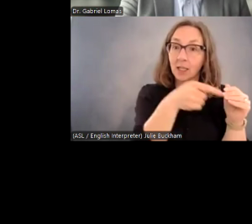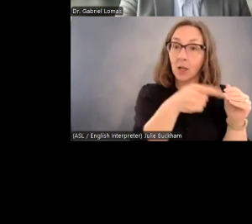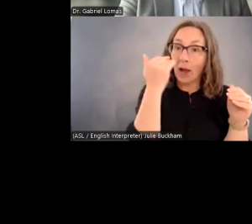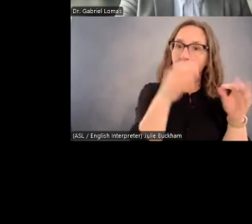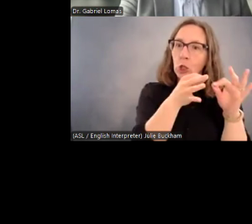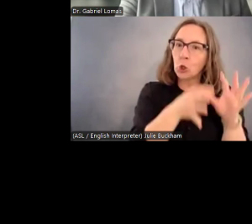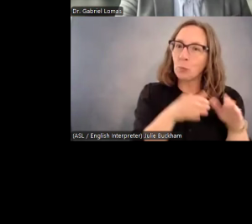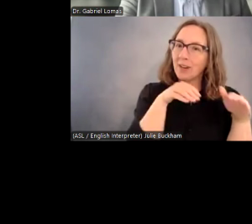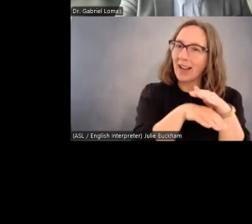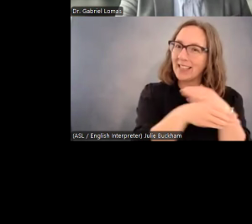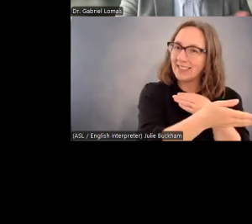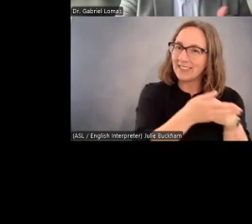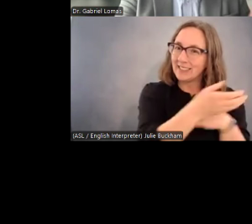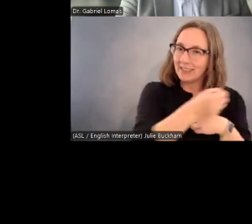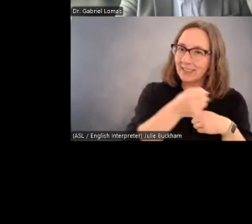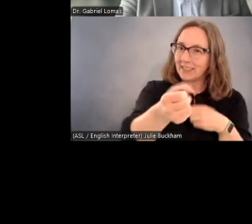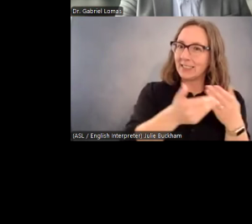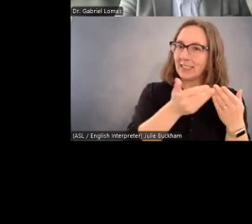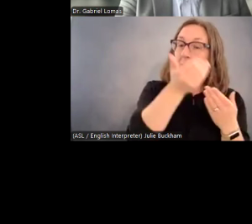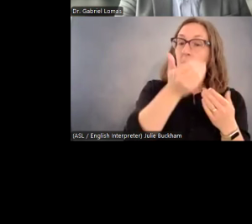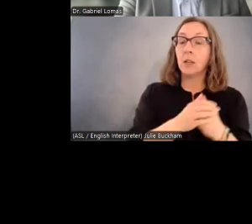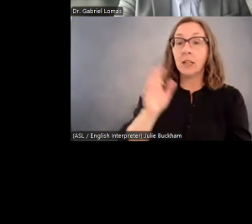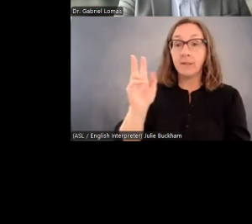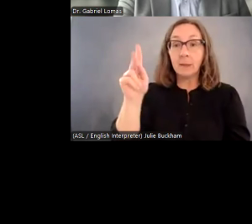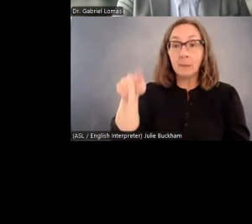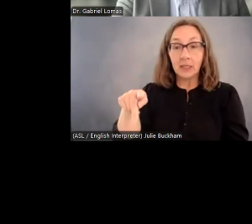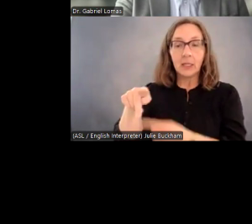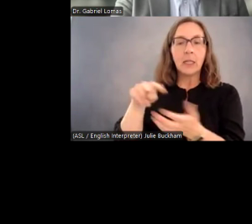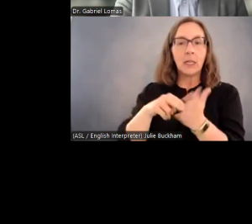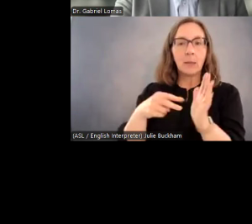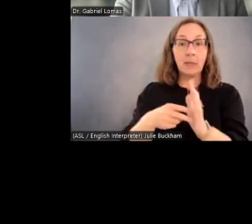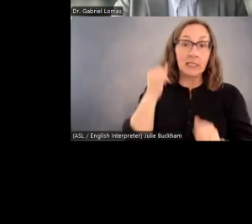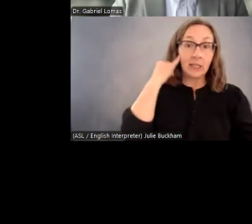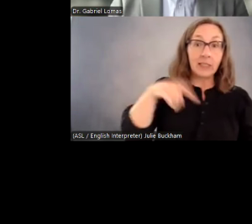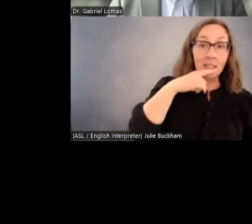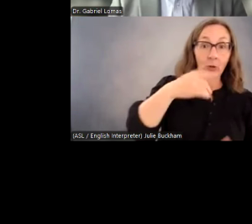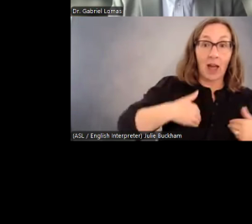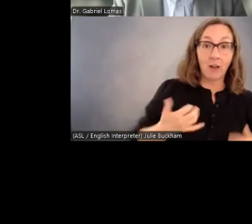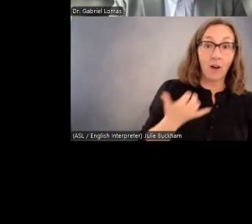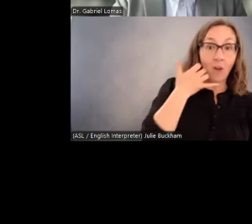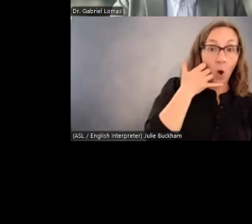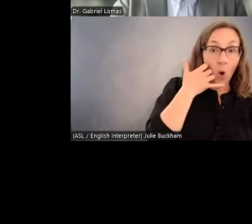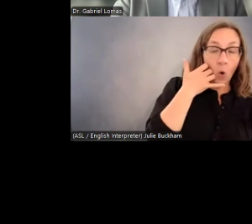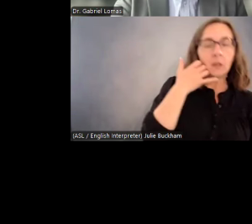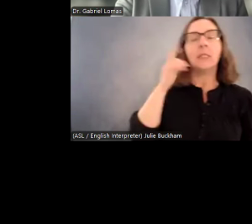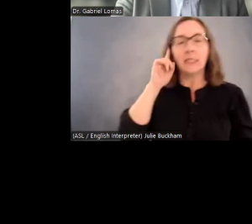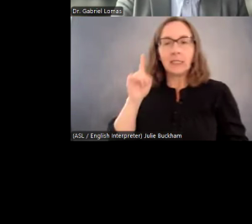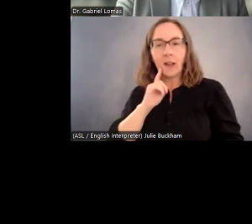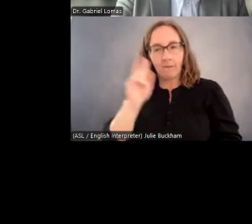interpreters. And video phones would be the equivalent of having a phone used for hearing people, so we want to have video phones available as well.